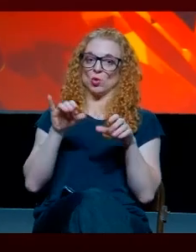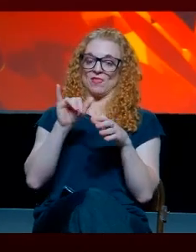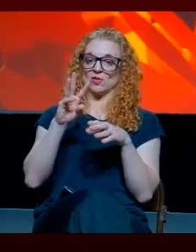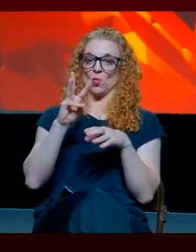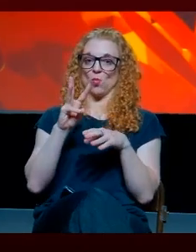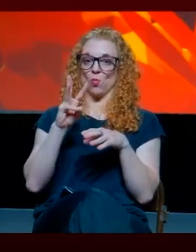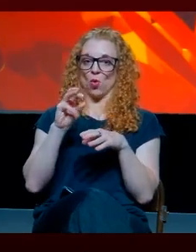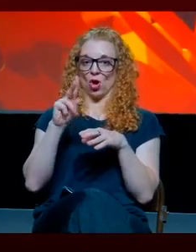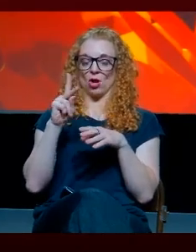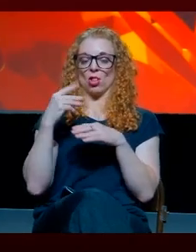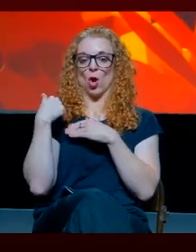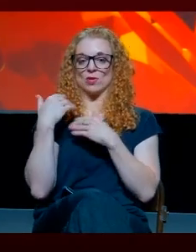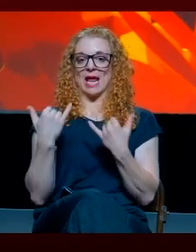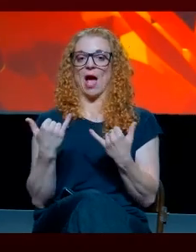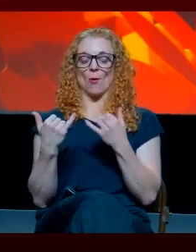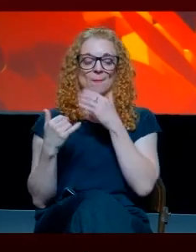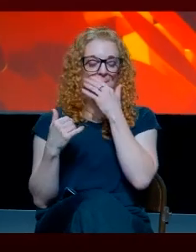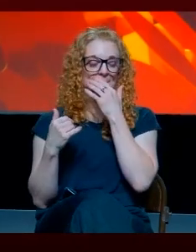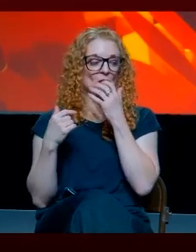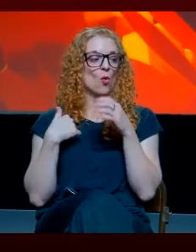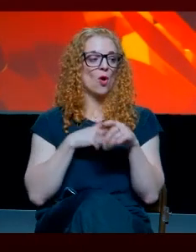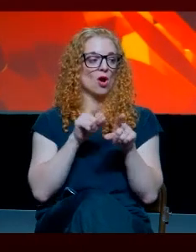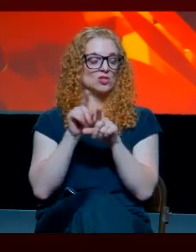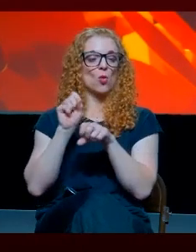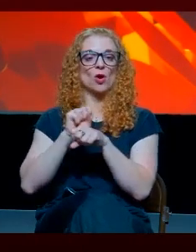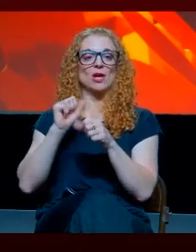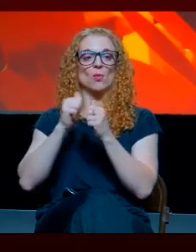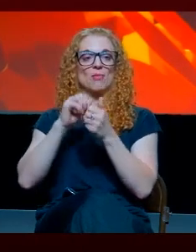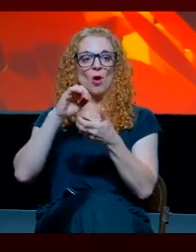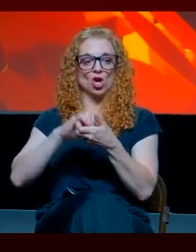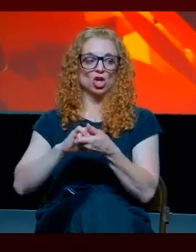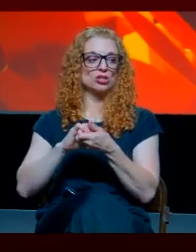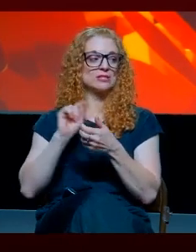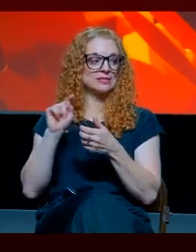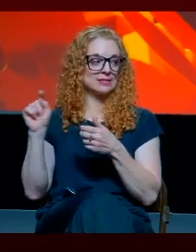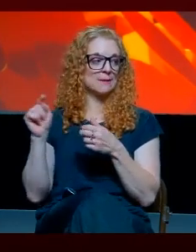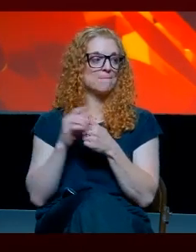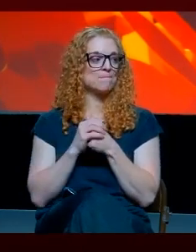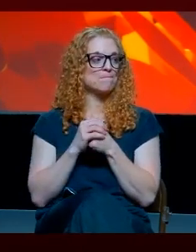now. We are also working with our partners at Recon